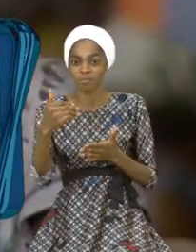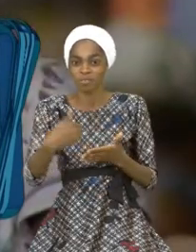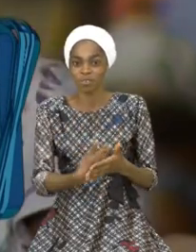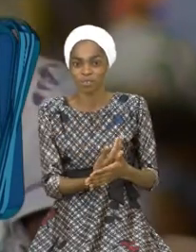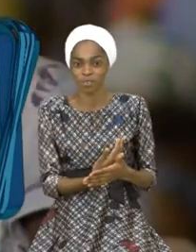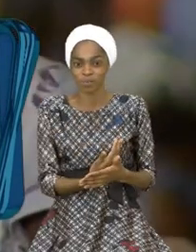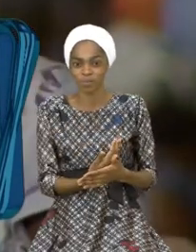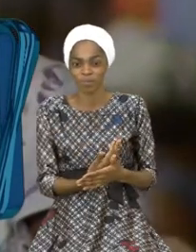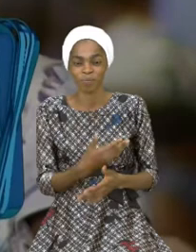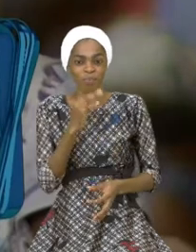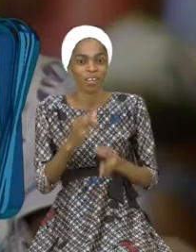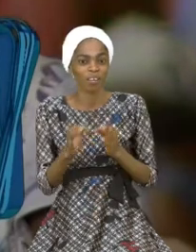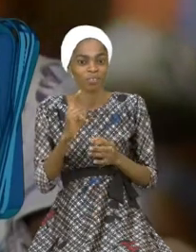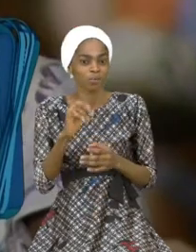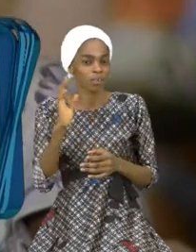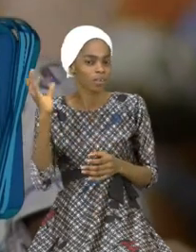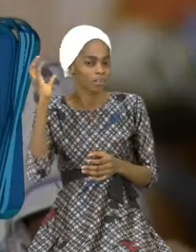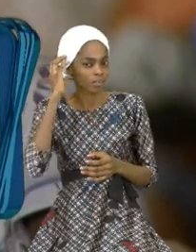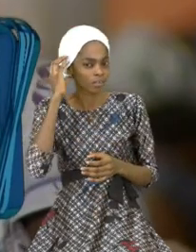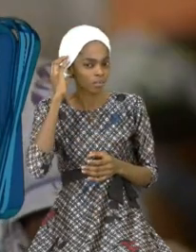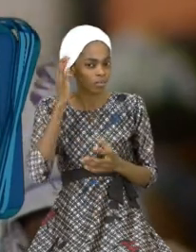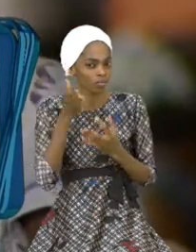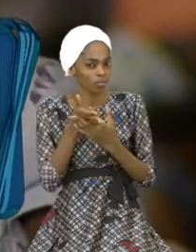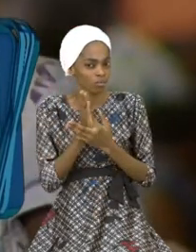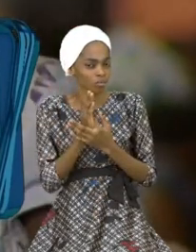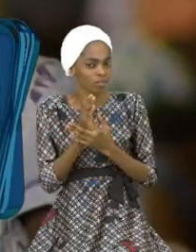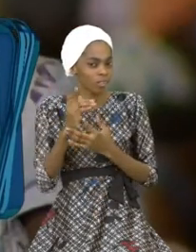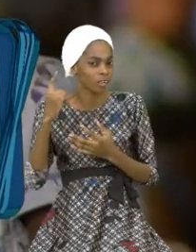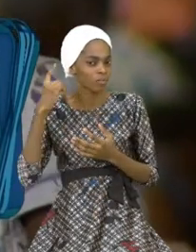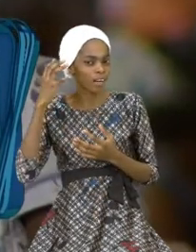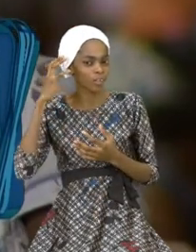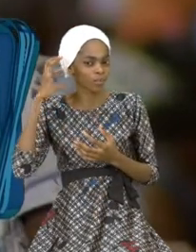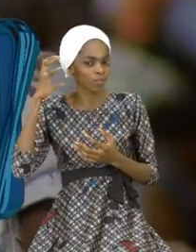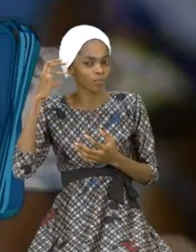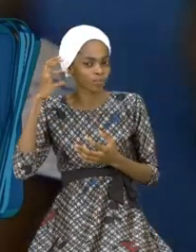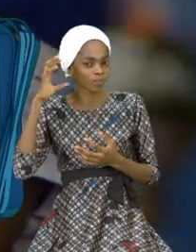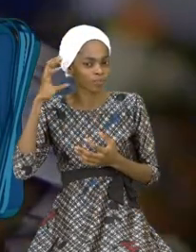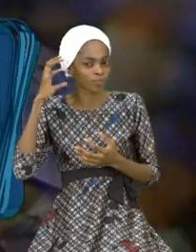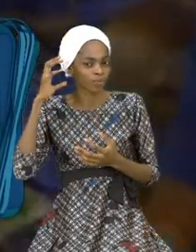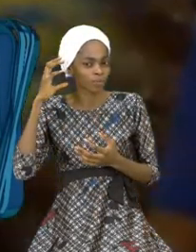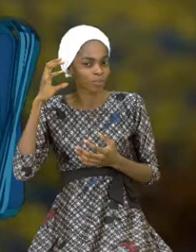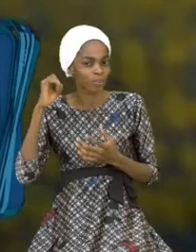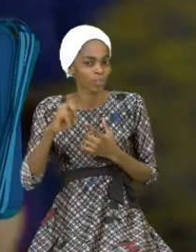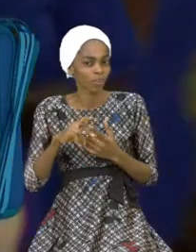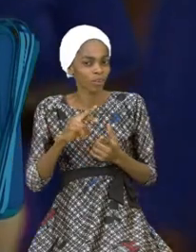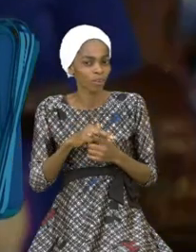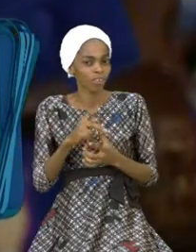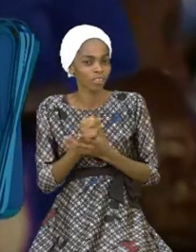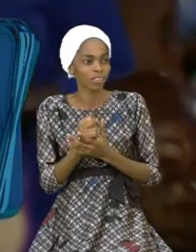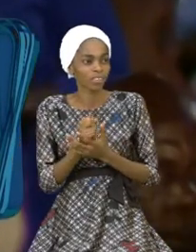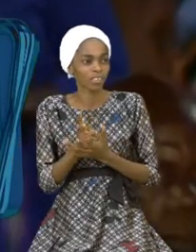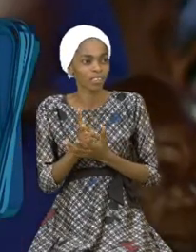Also, if you are listening via the radio or television, and you just gave your life